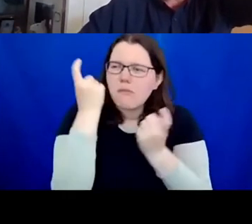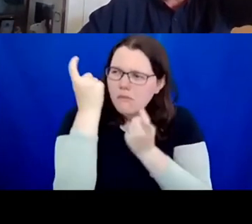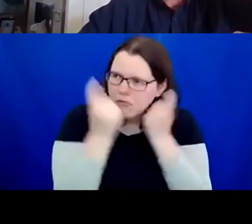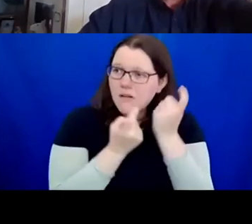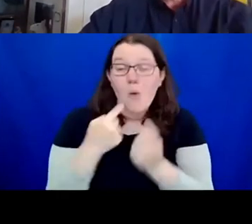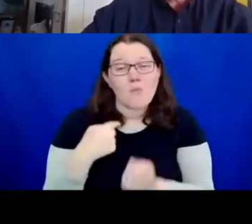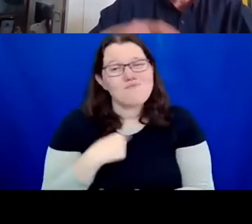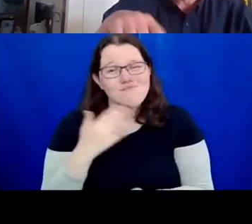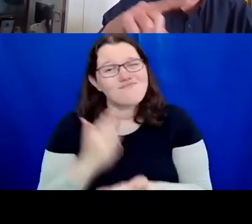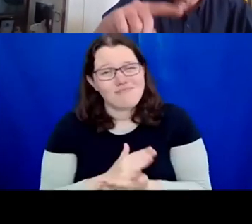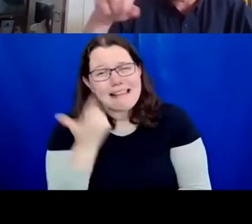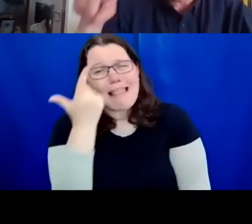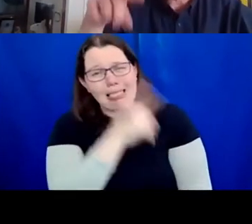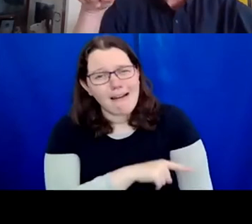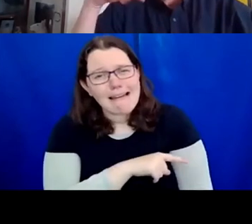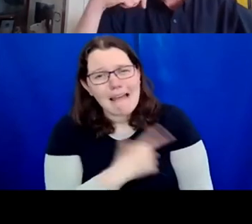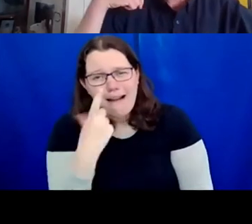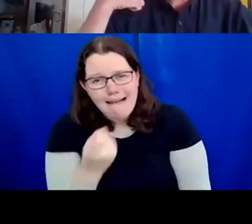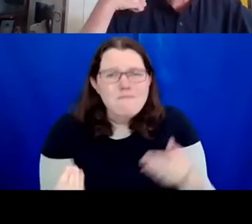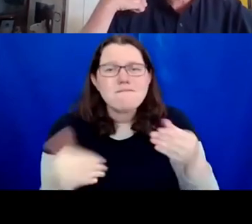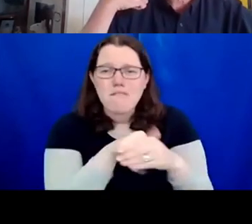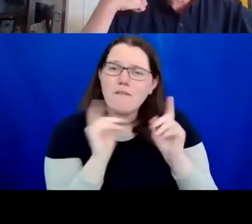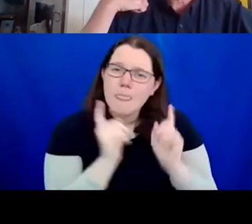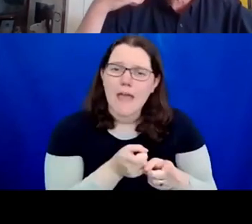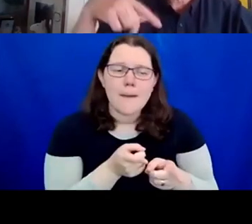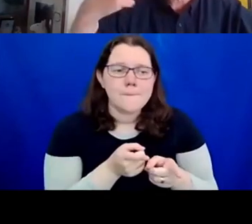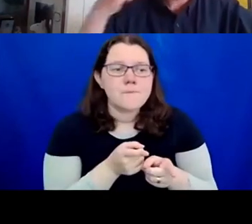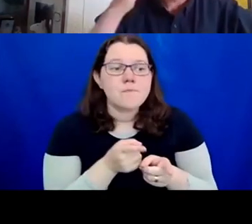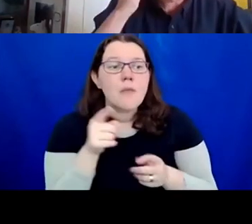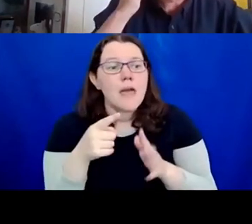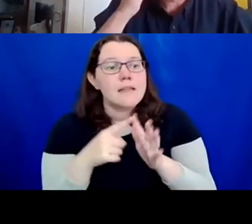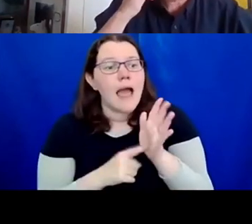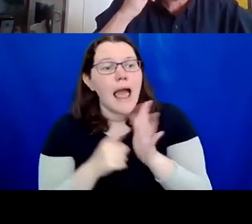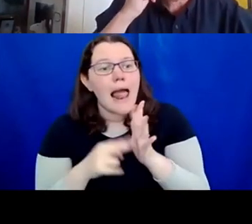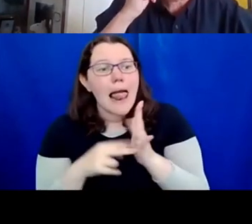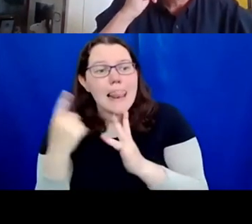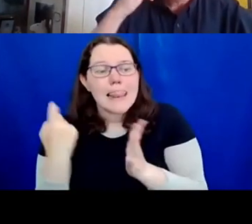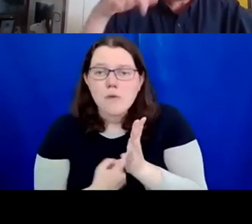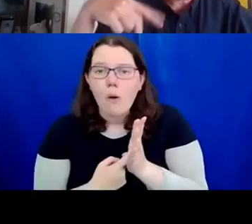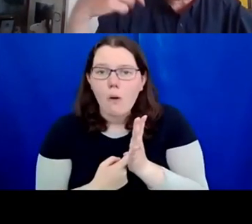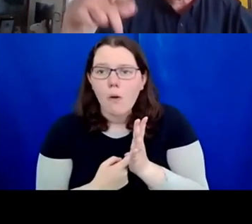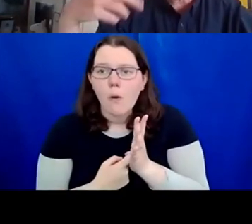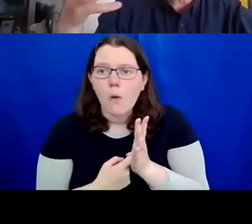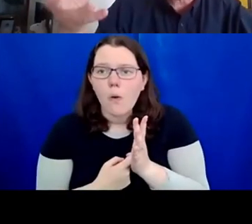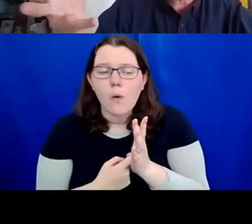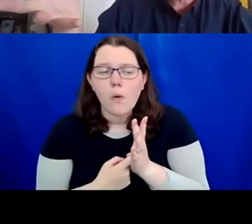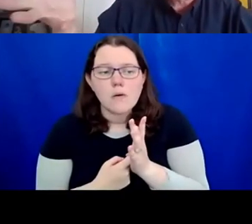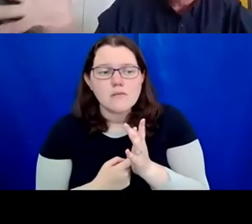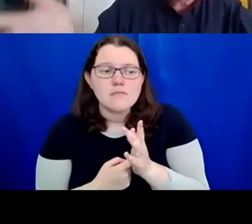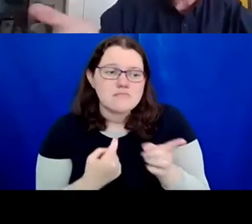to be part of those. And the other side of that Eleanor's kind of picked up is that as a research center, our role is